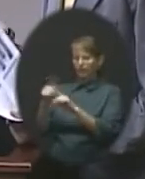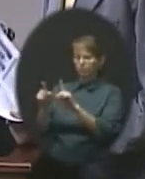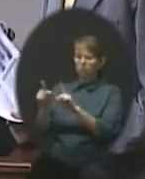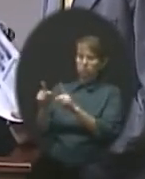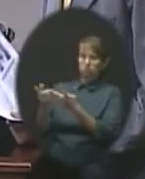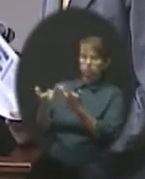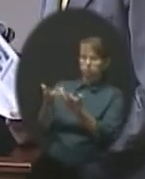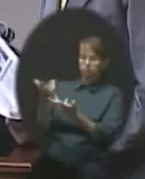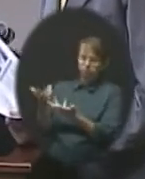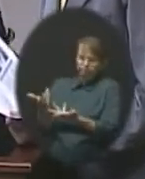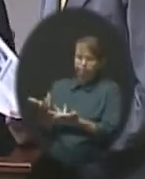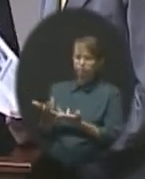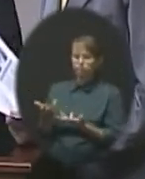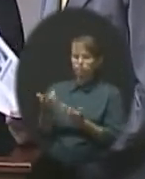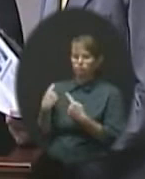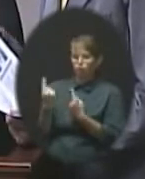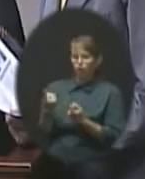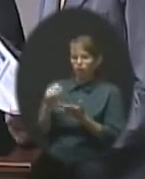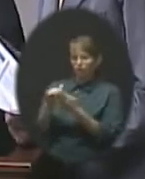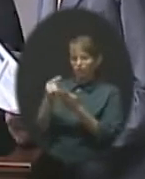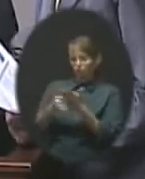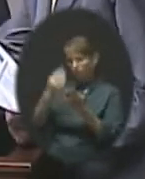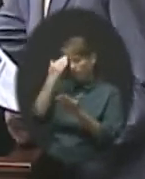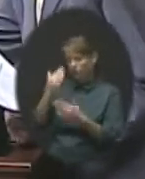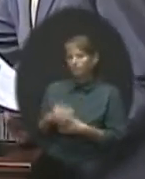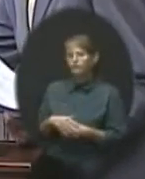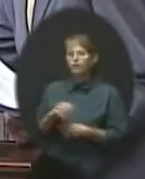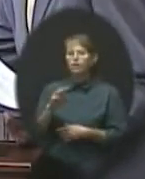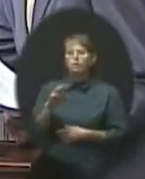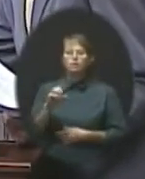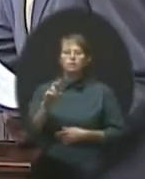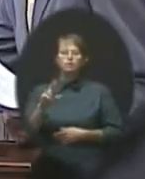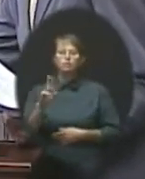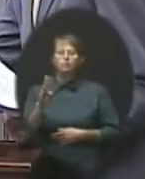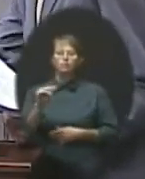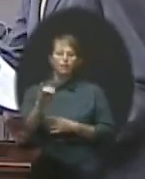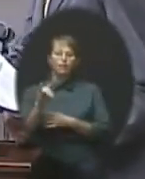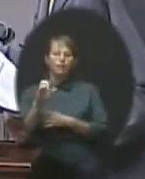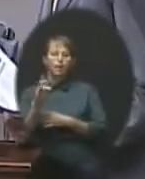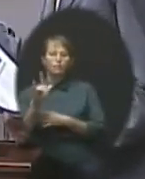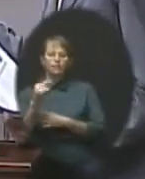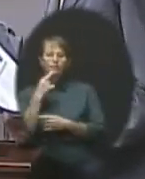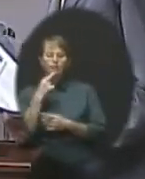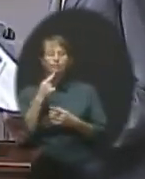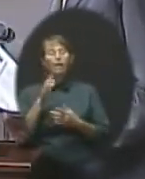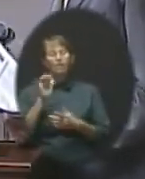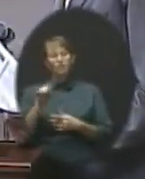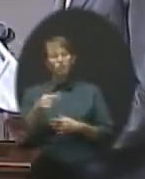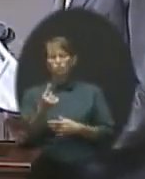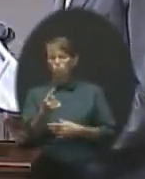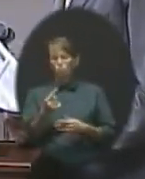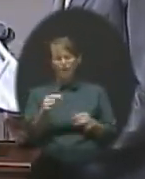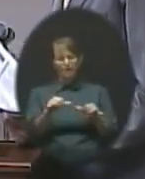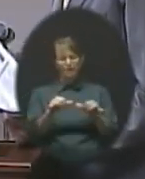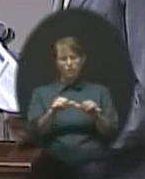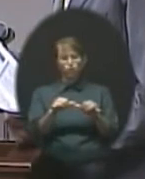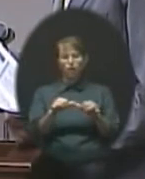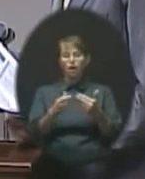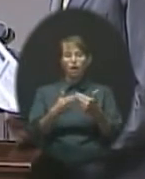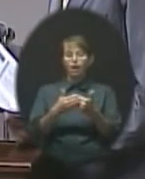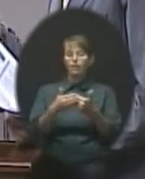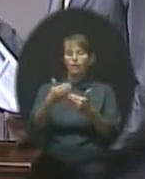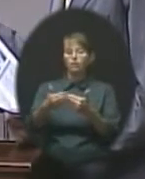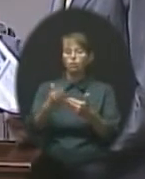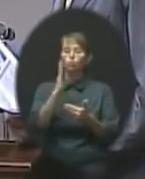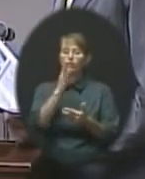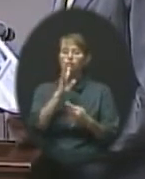I think Mary also brought up a good point that this is just one measure. And for example, we're going to talk about ACT as another